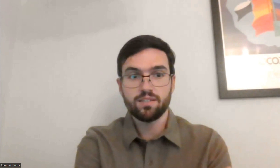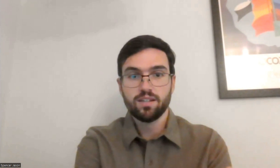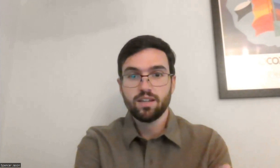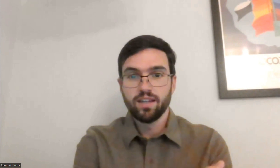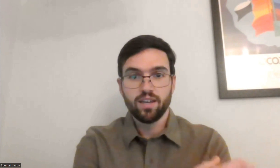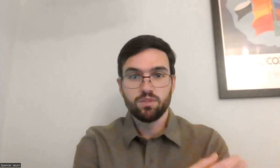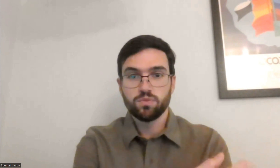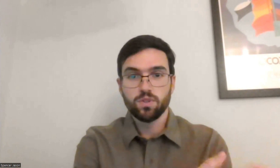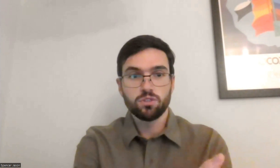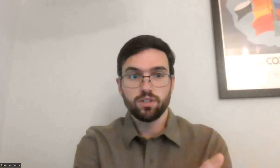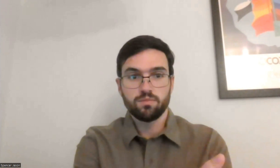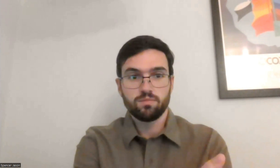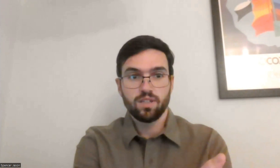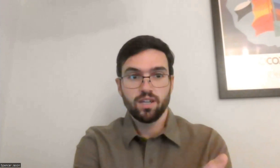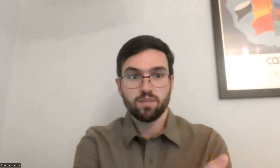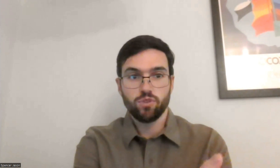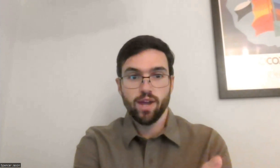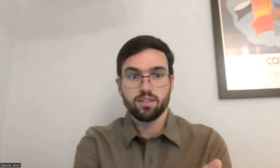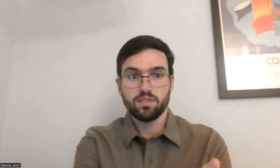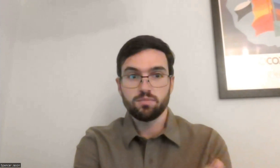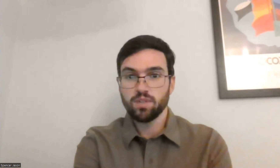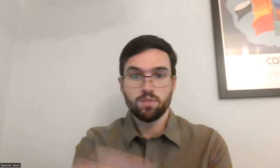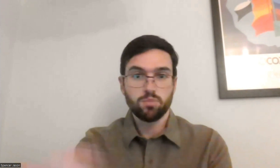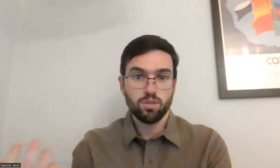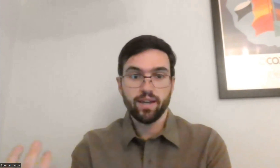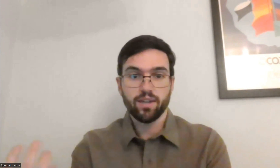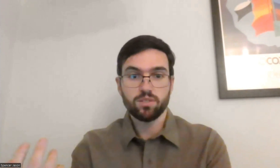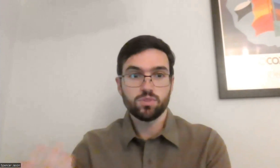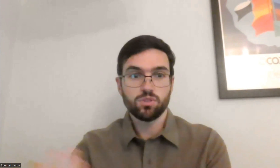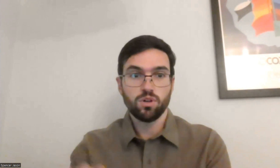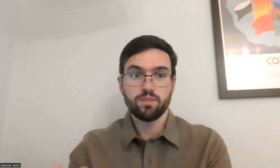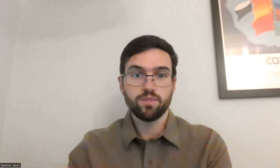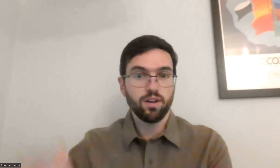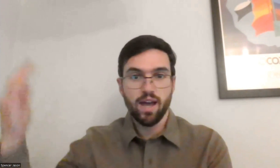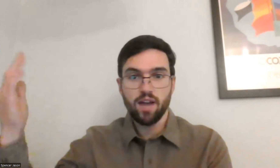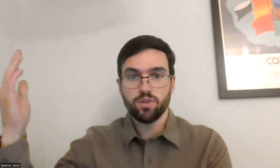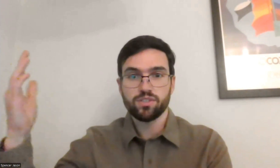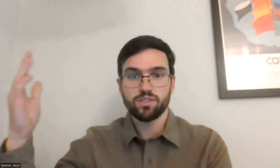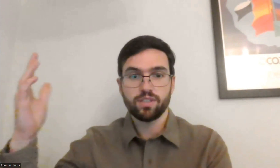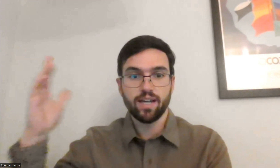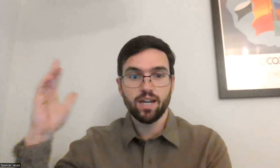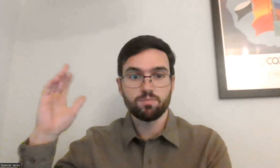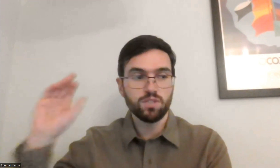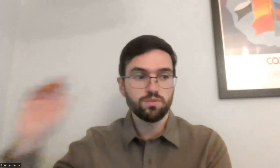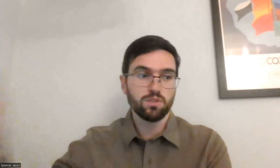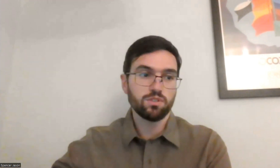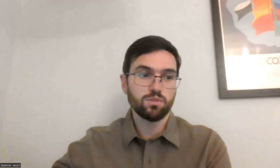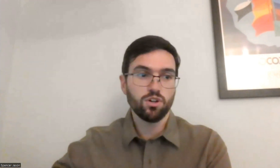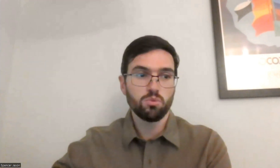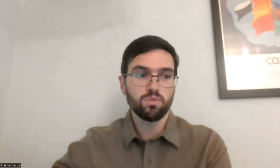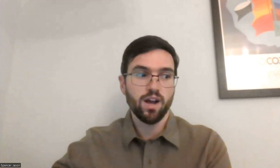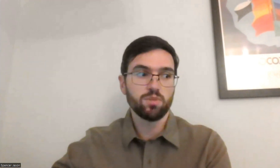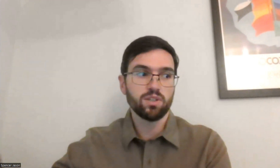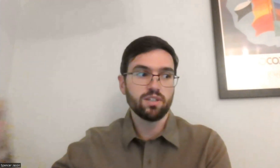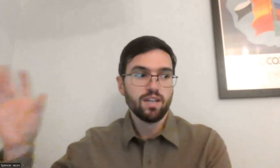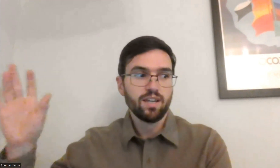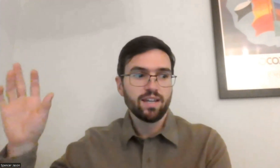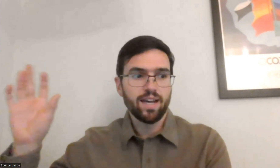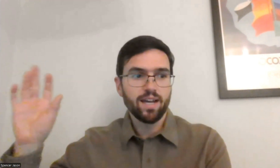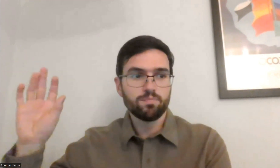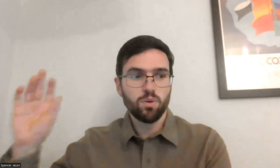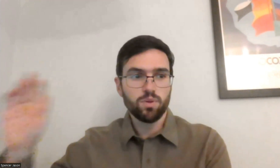their body and filter it directly and then put it Wow. back in them. So very high risk, difficult to do in a home